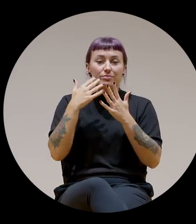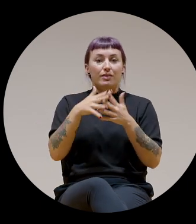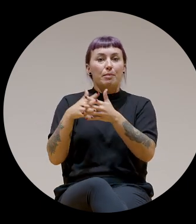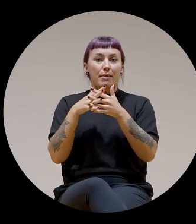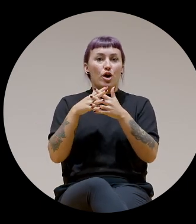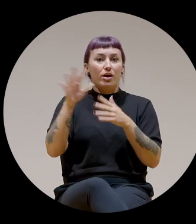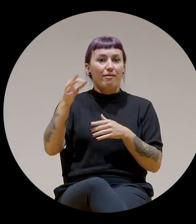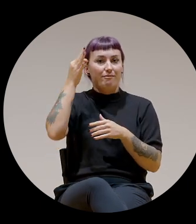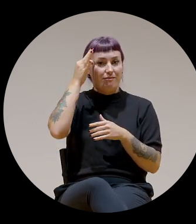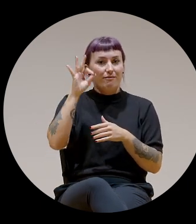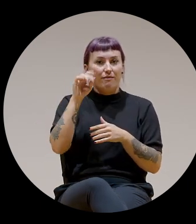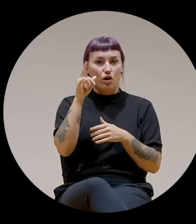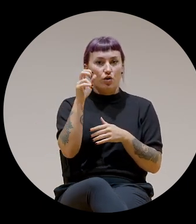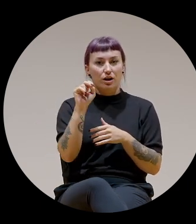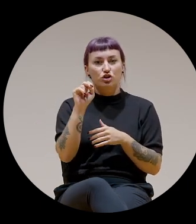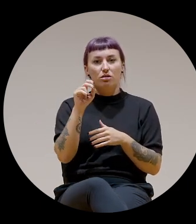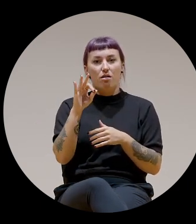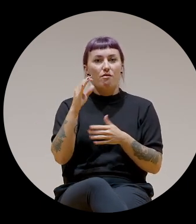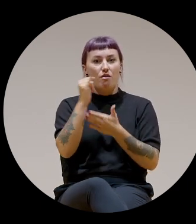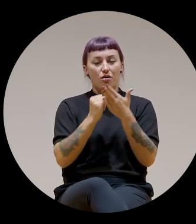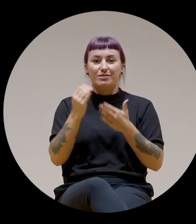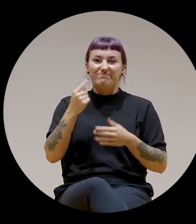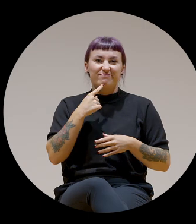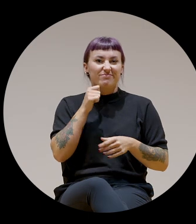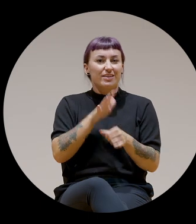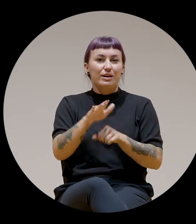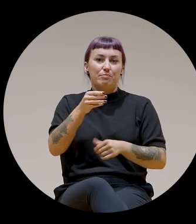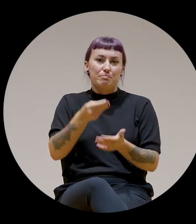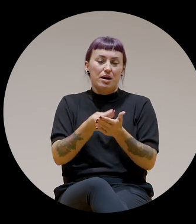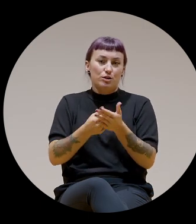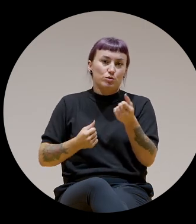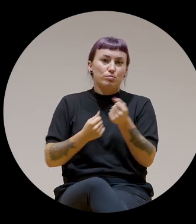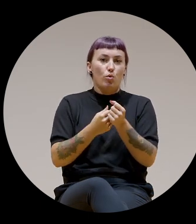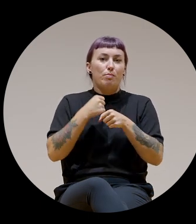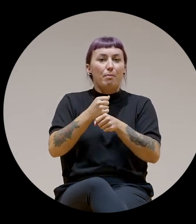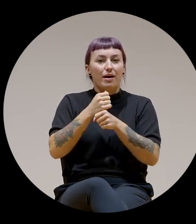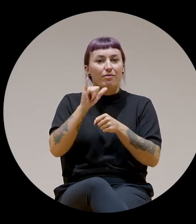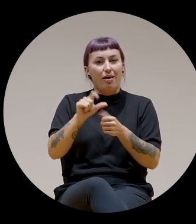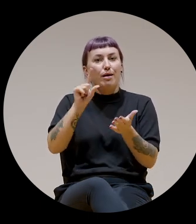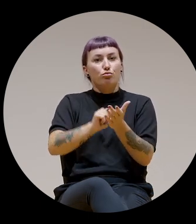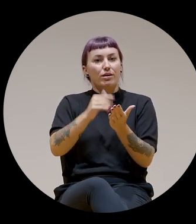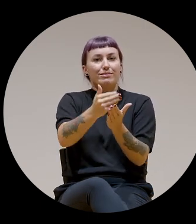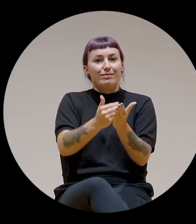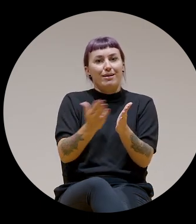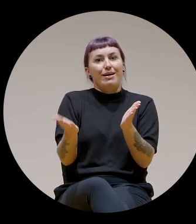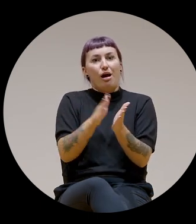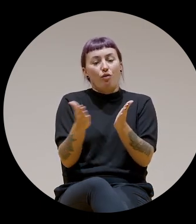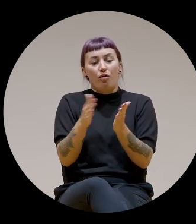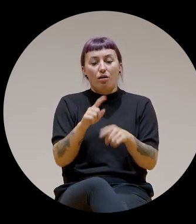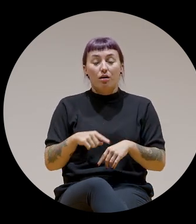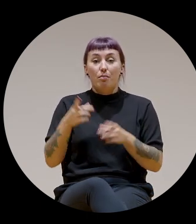the American Federation of Arts told us that there was not money to support this catalog. But the directorship